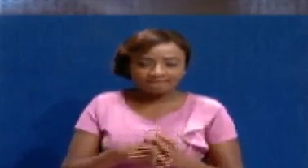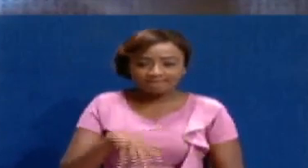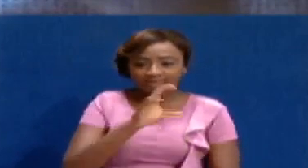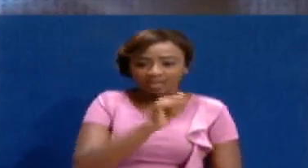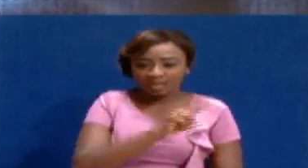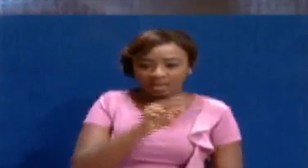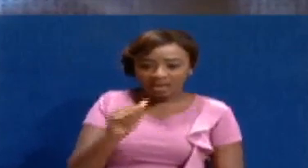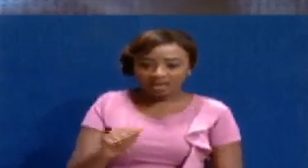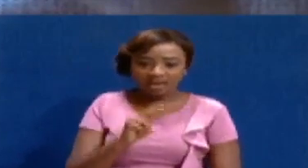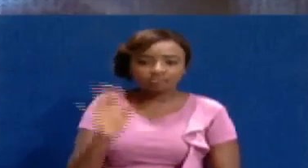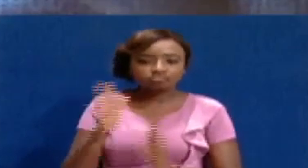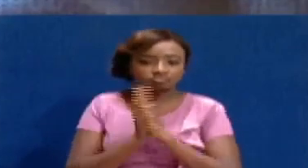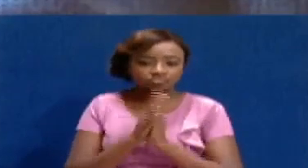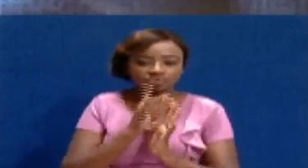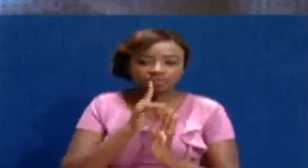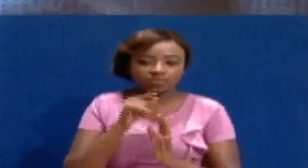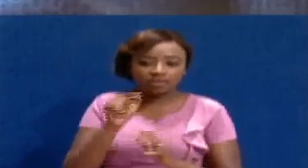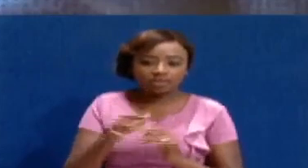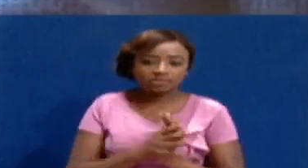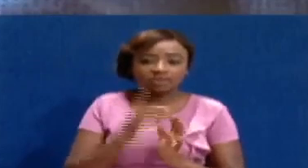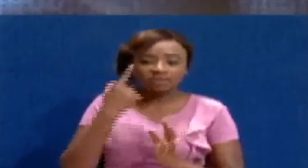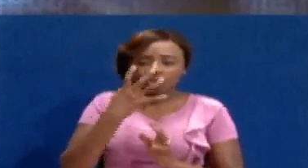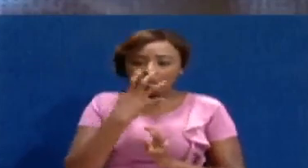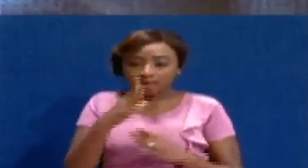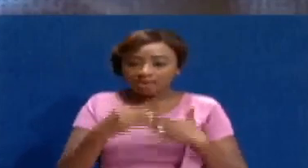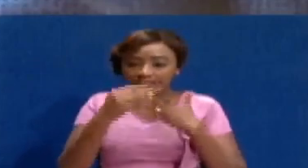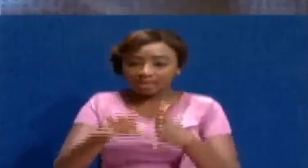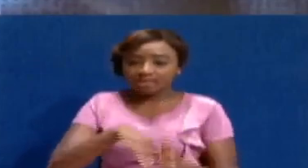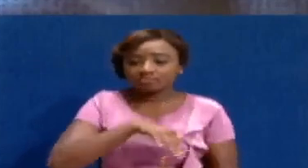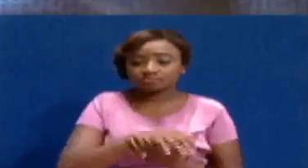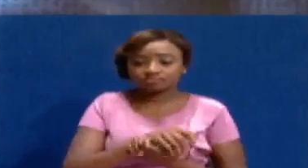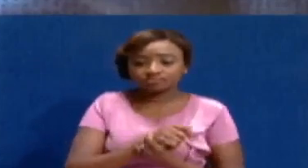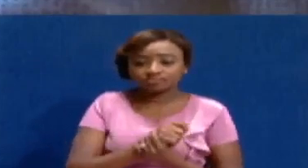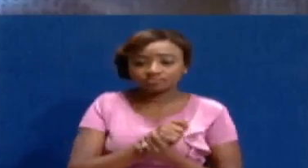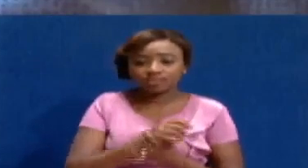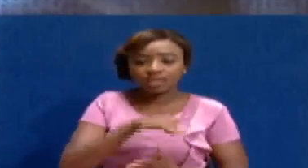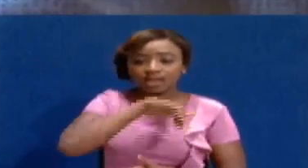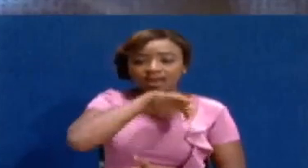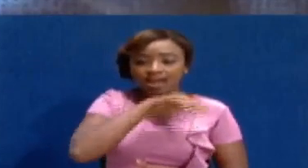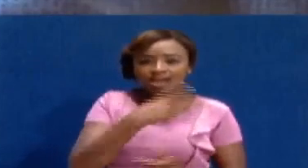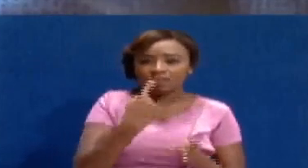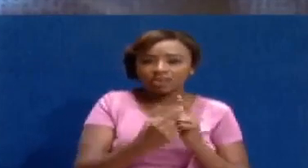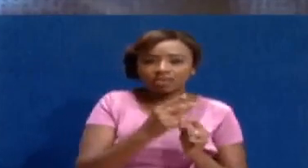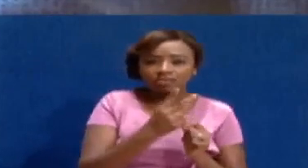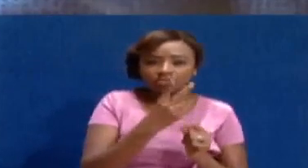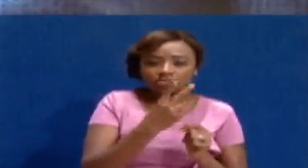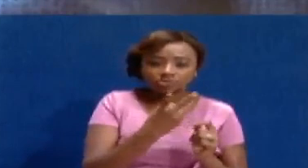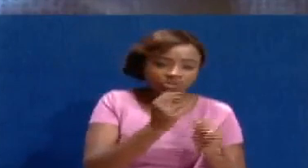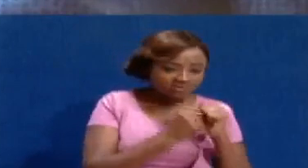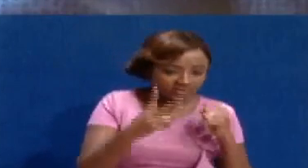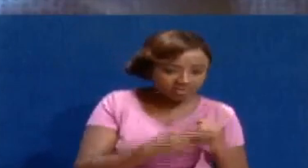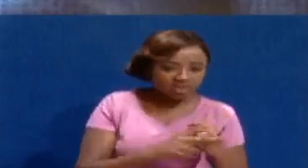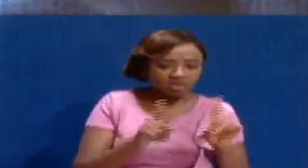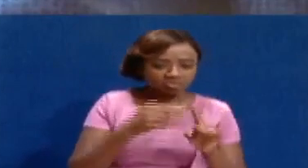have been the rallying election slogan for ODM leader Raila Odinga in 2017. I'm reluctant to dwell on the